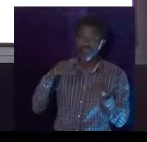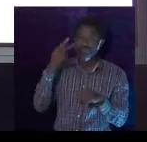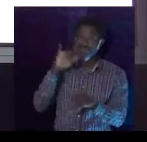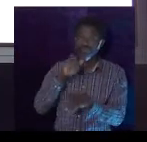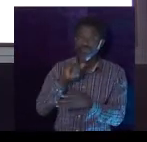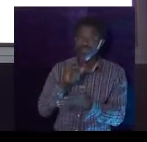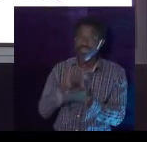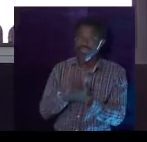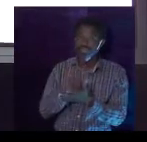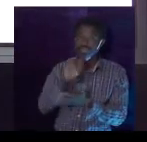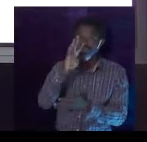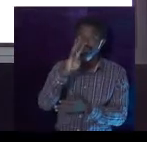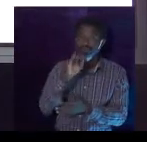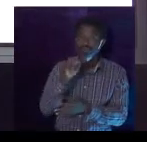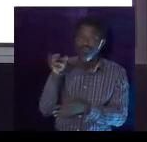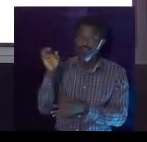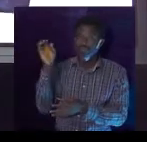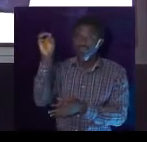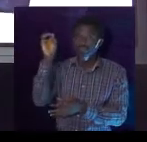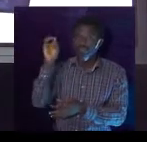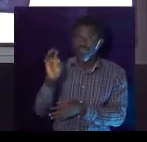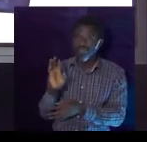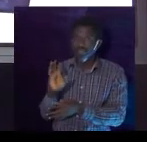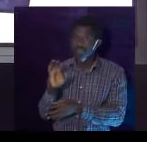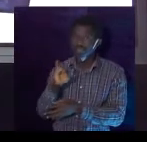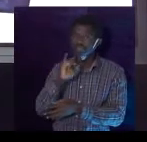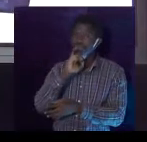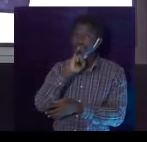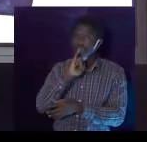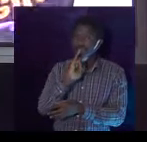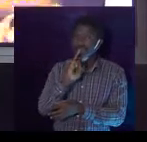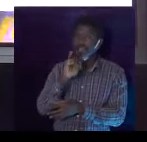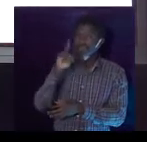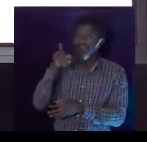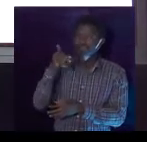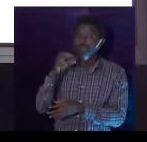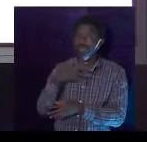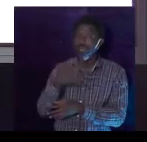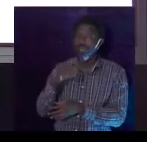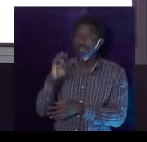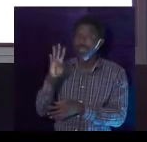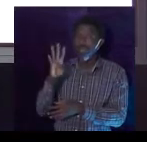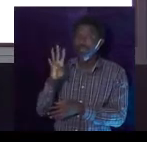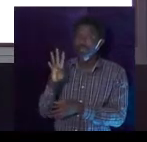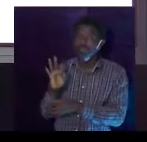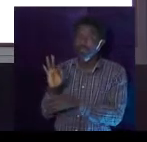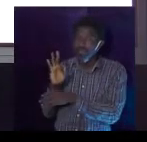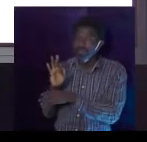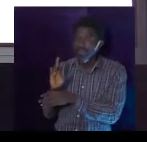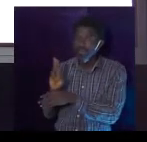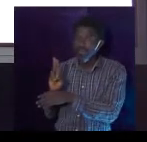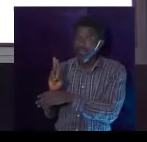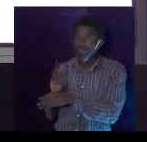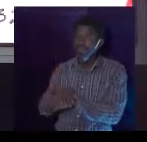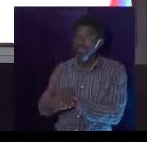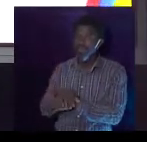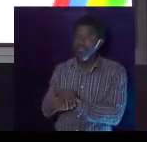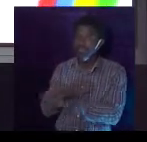40 degrees Celsius is 104 Fahrenheit units here.